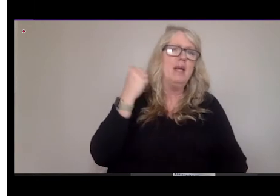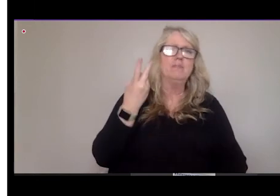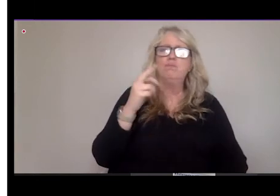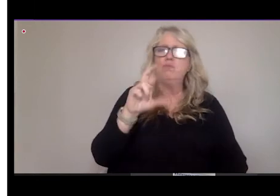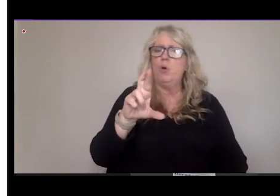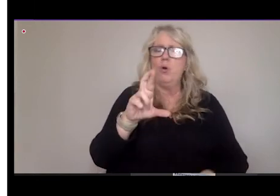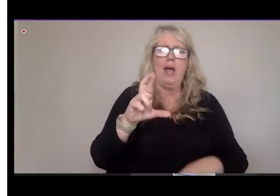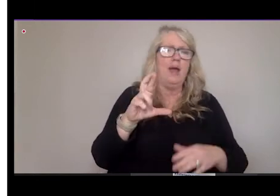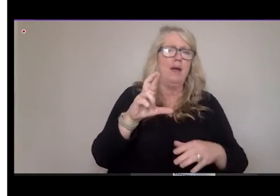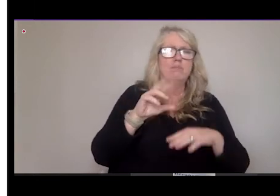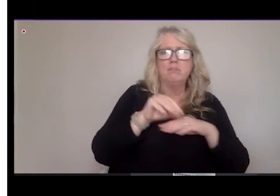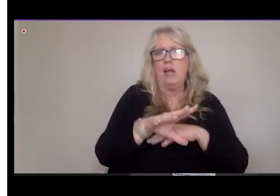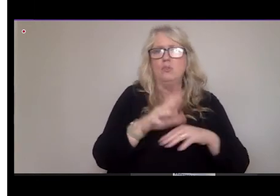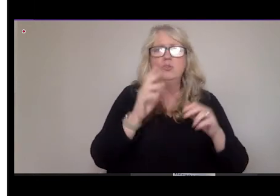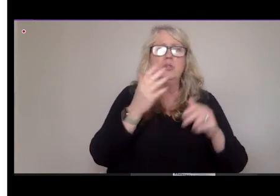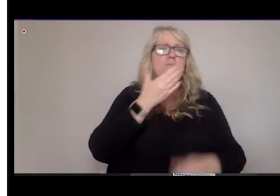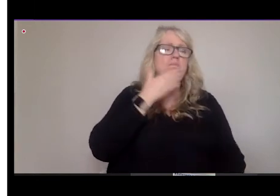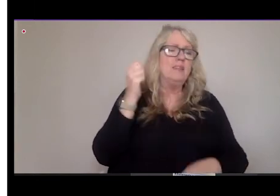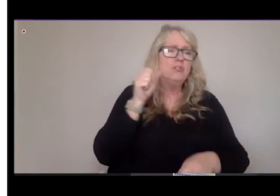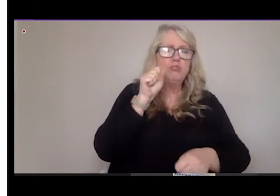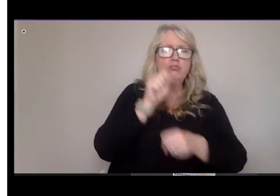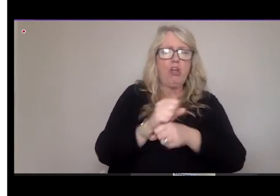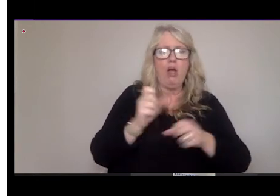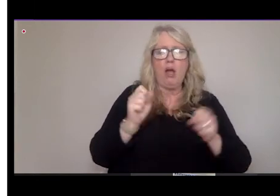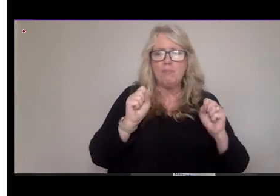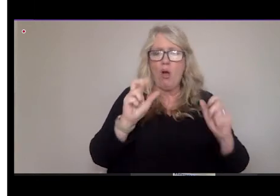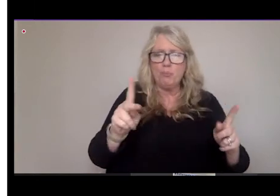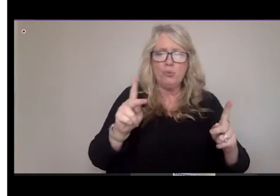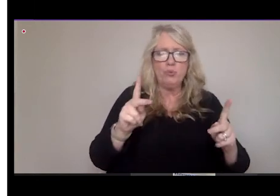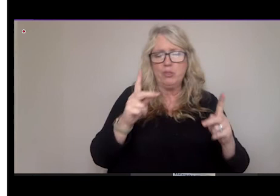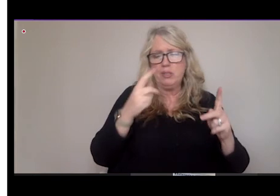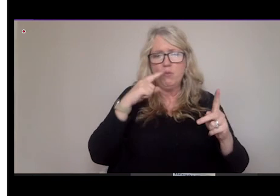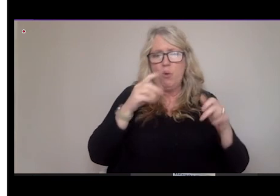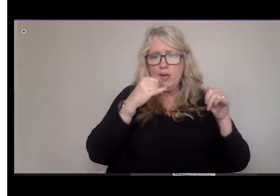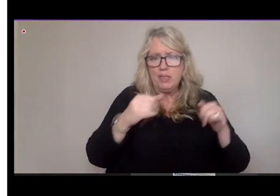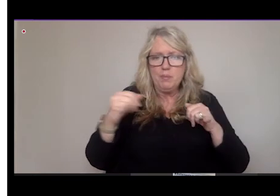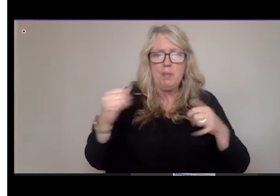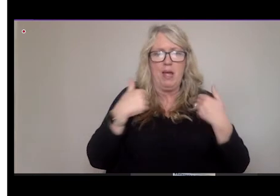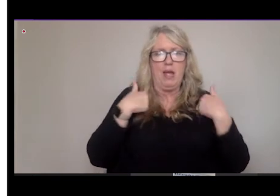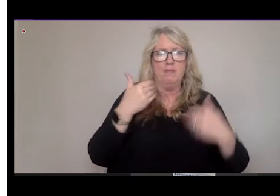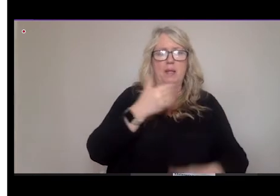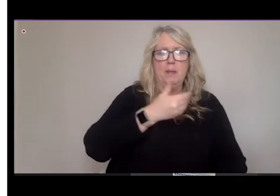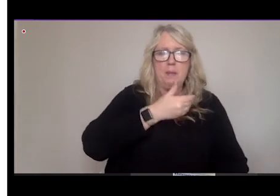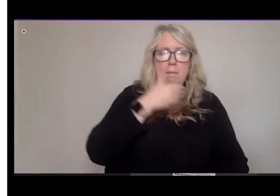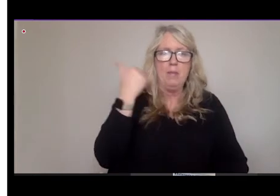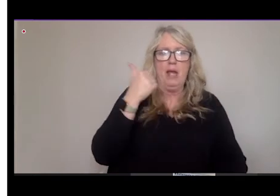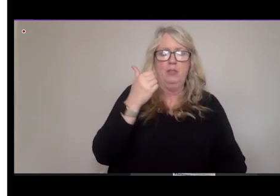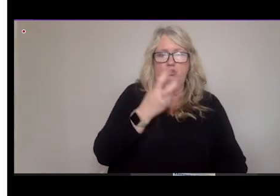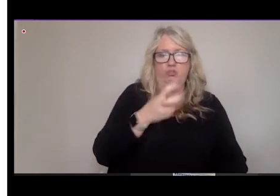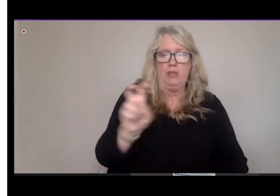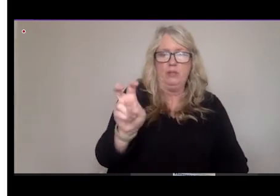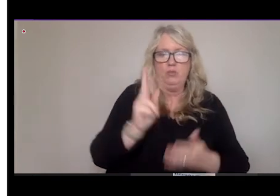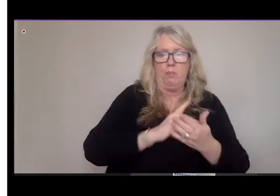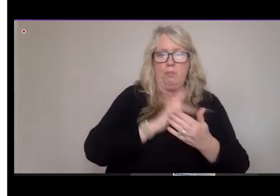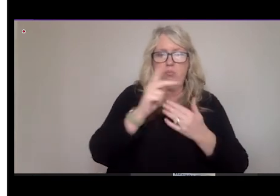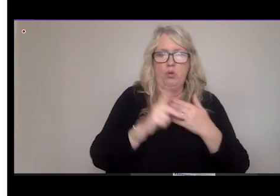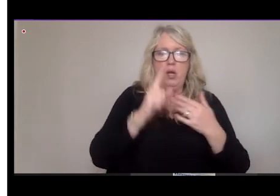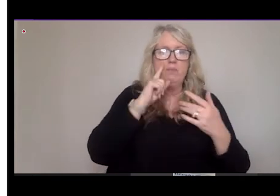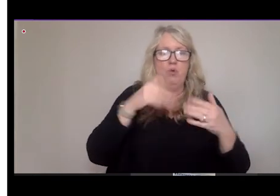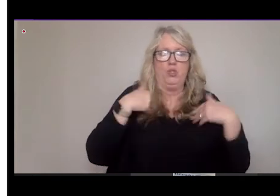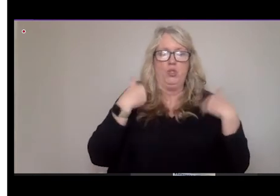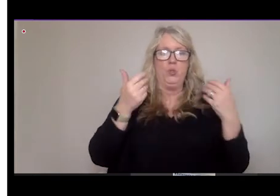be the best folk rehab counselor and find the best job opportunities for individuals and have the best